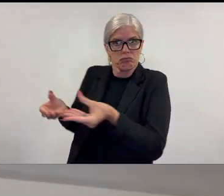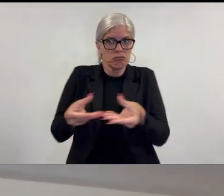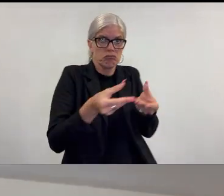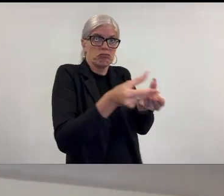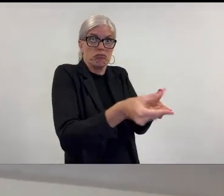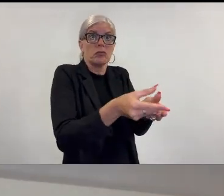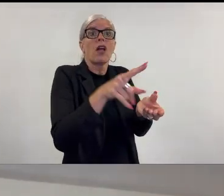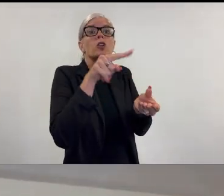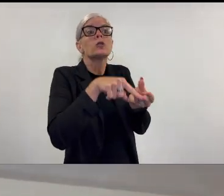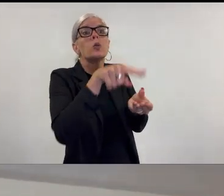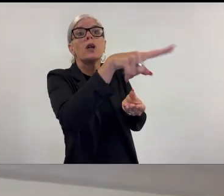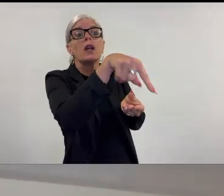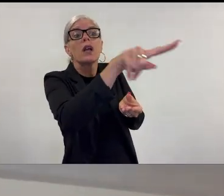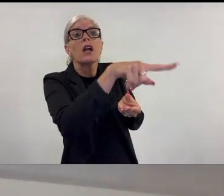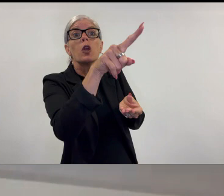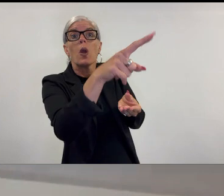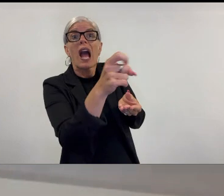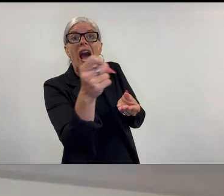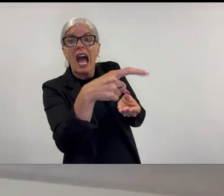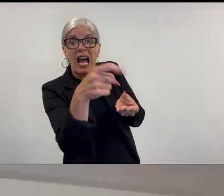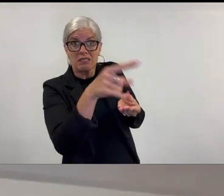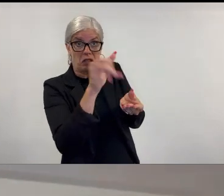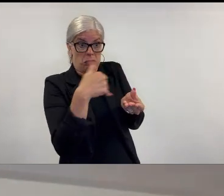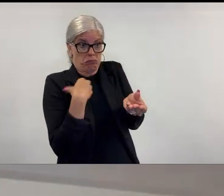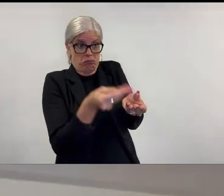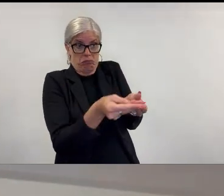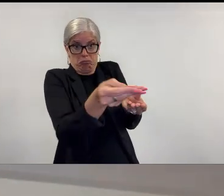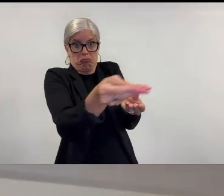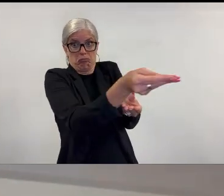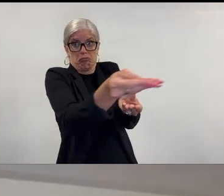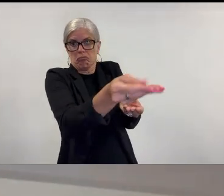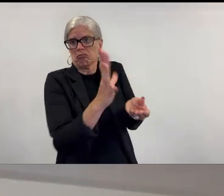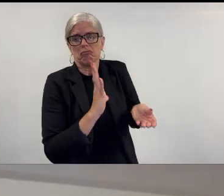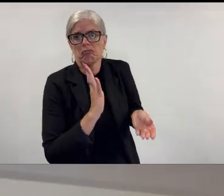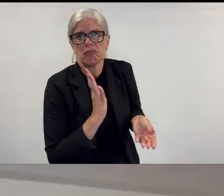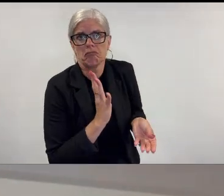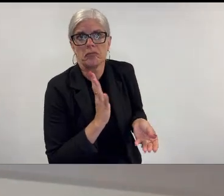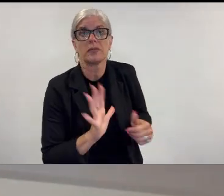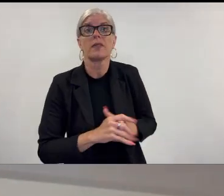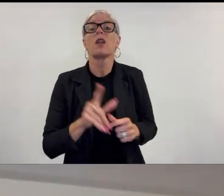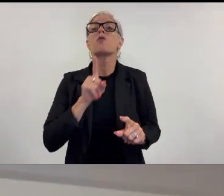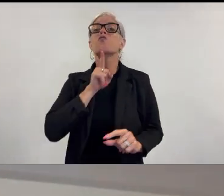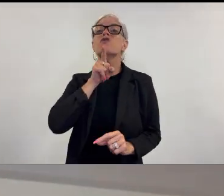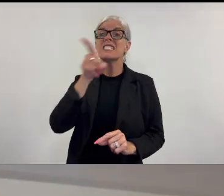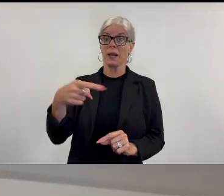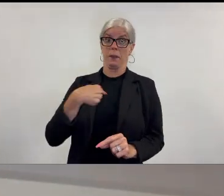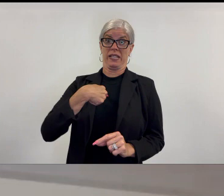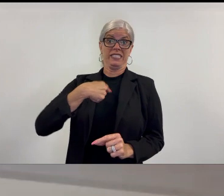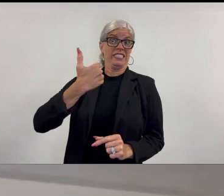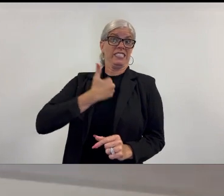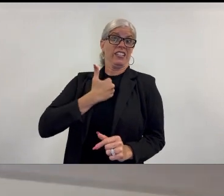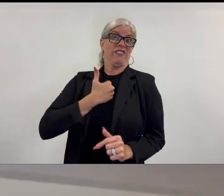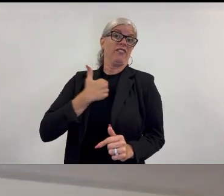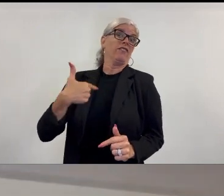I can give that list to you at a further time, and you can give